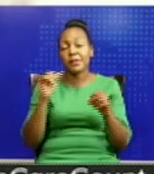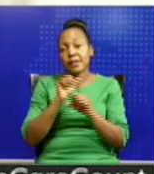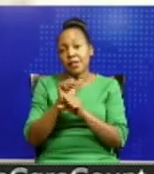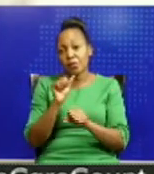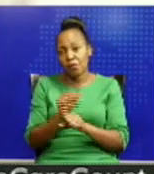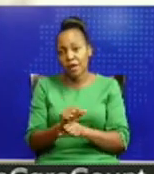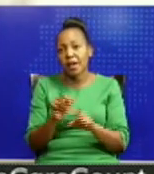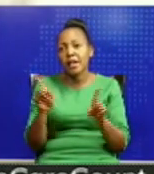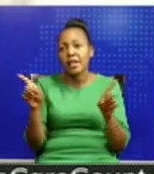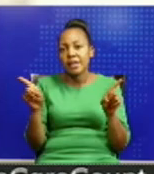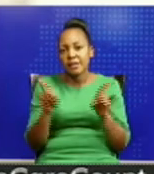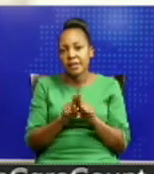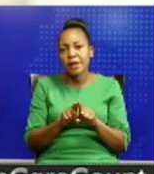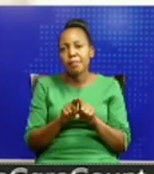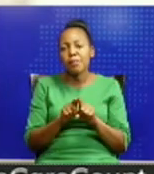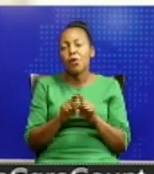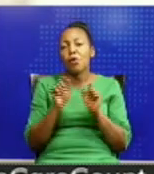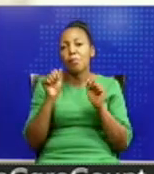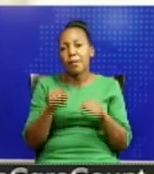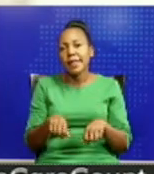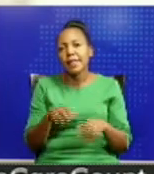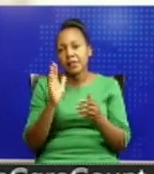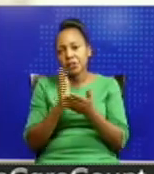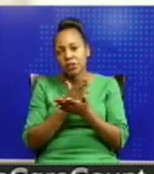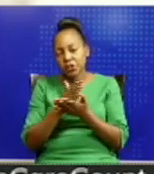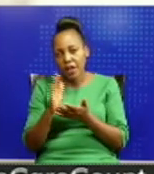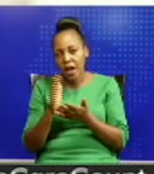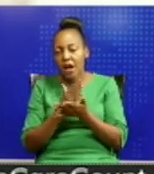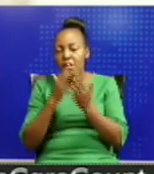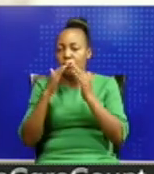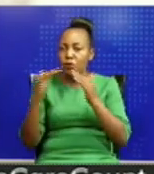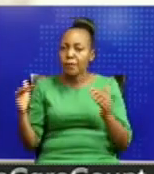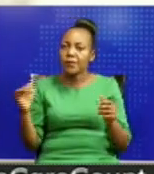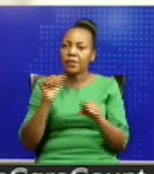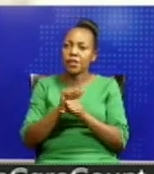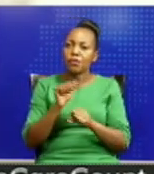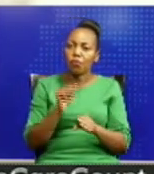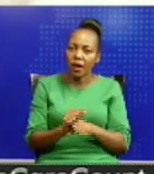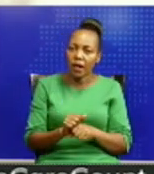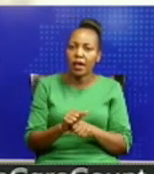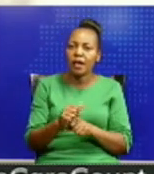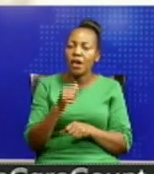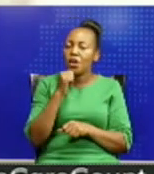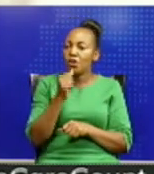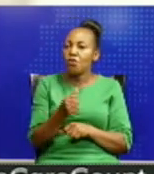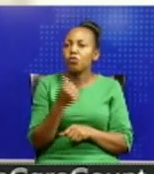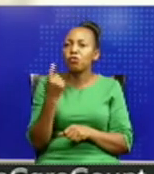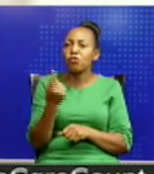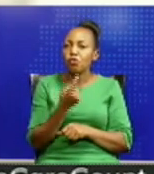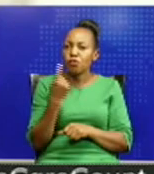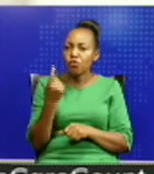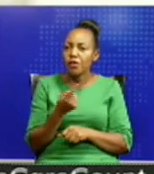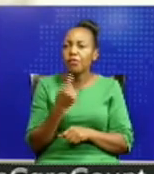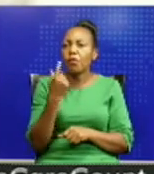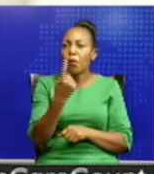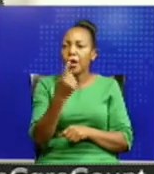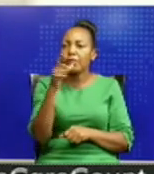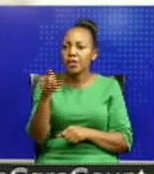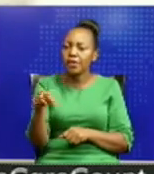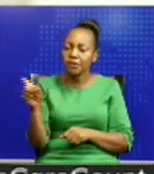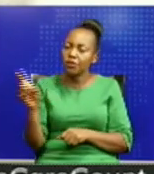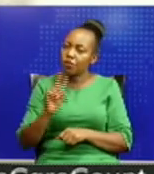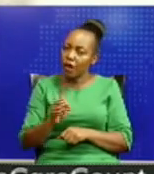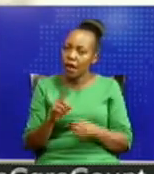one of us should be able to play a role in unpaid care and domestic work. It is not actually necessary for the benefit of others.